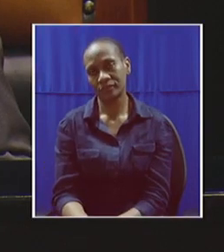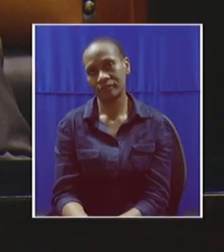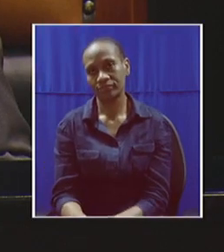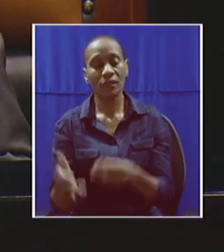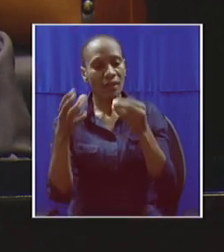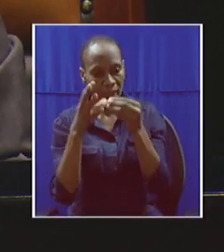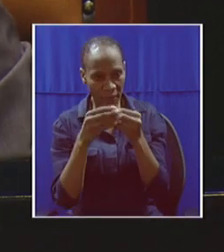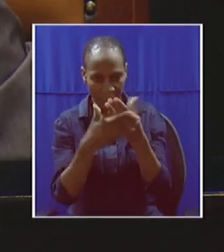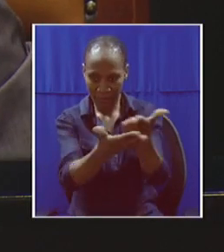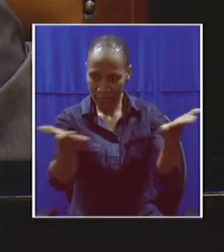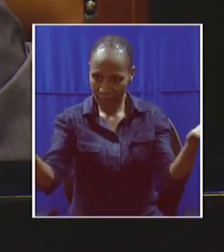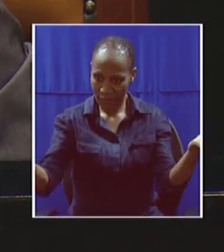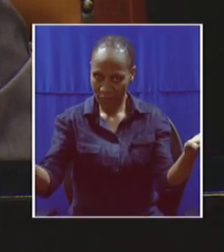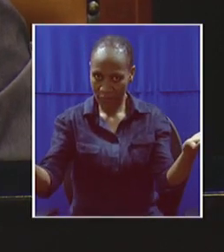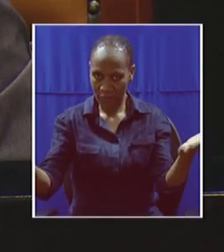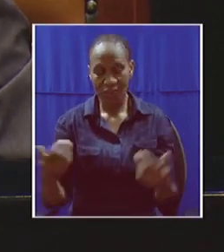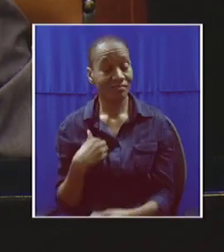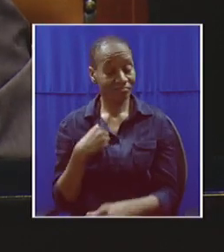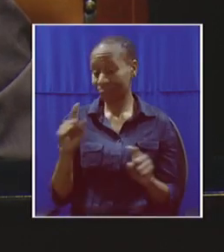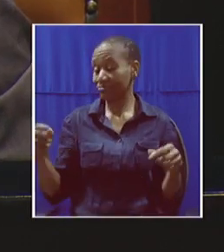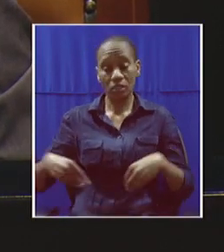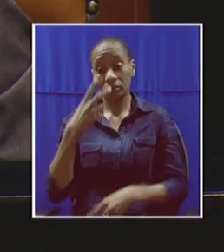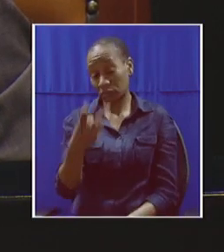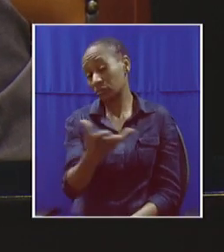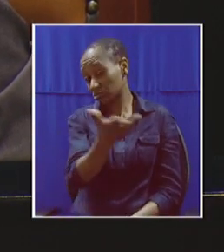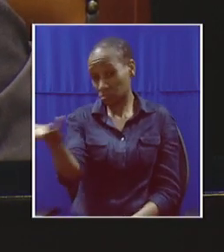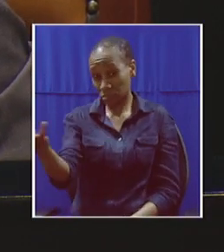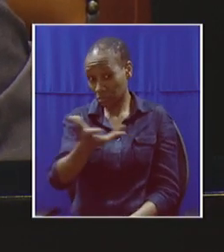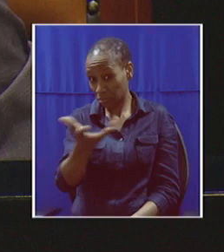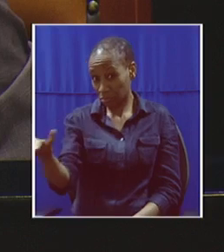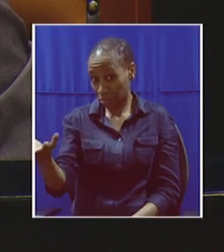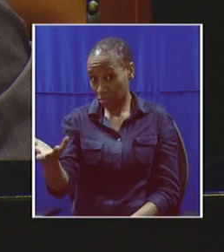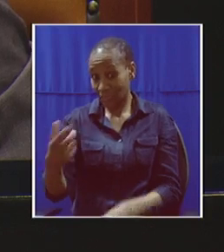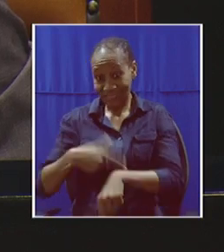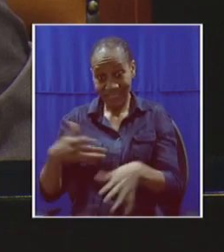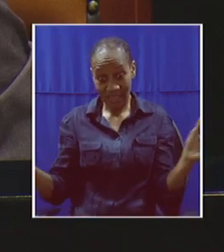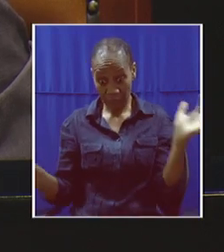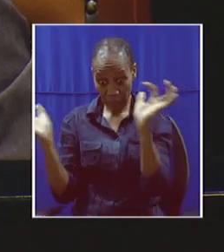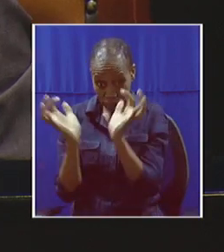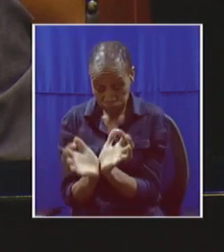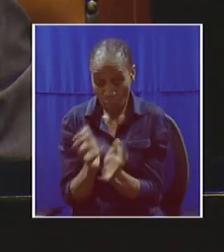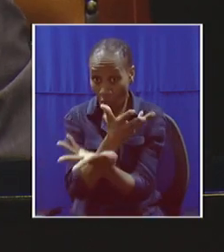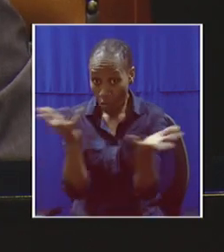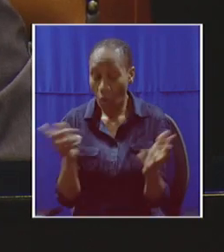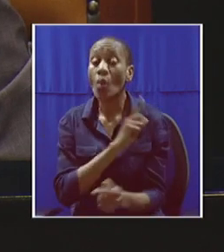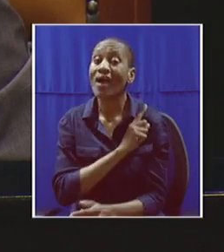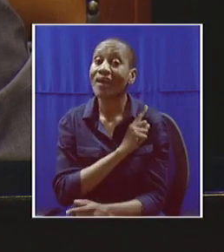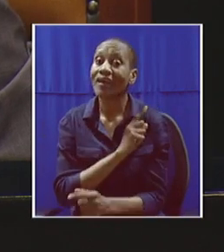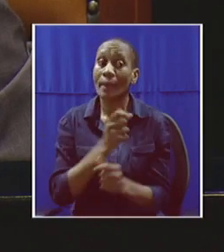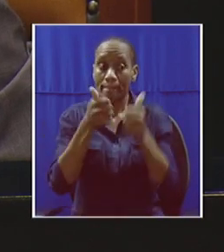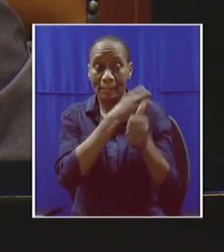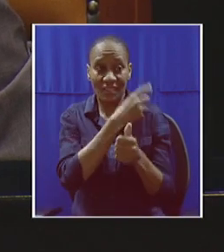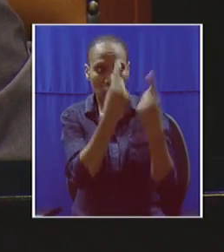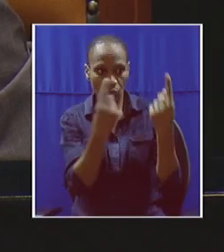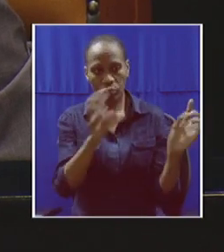honorable members now I'm not going to allow you see this is a question session to the executive the minister has